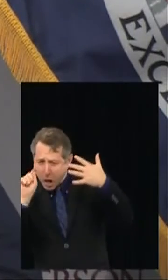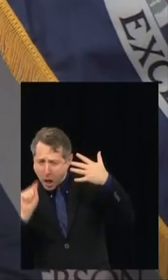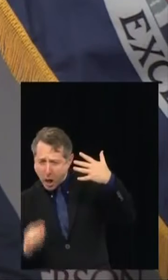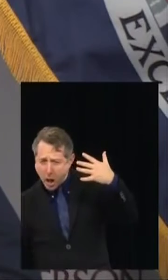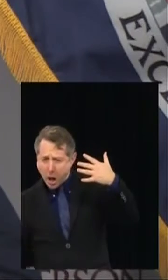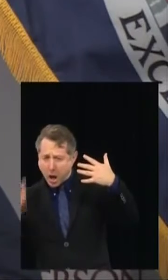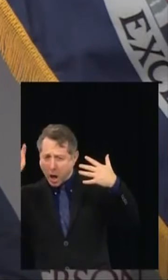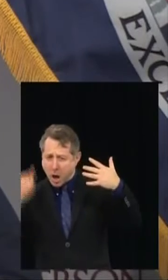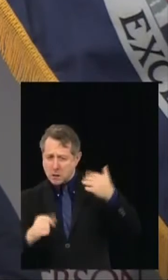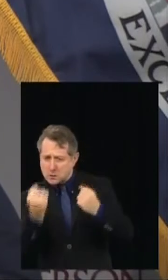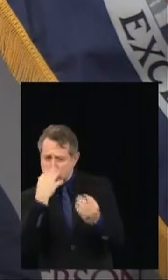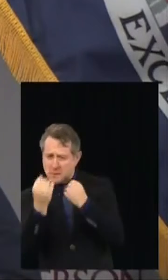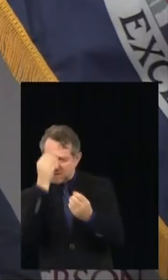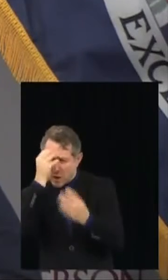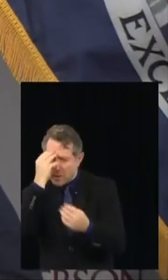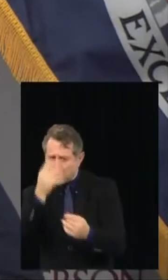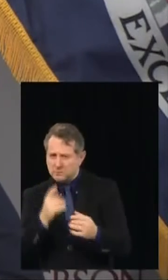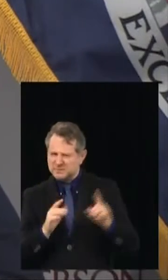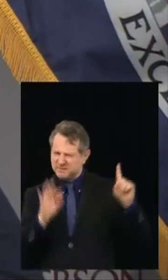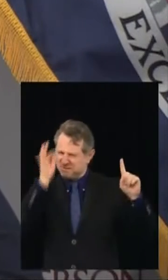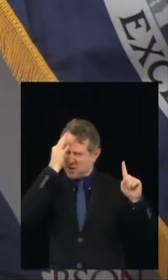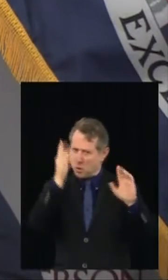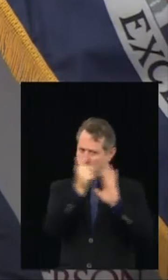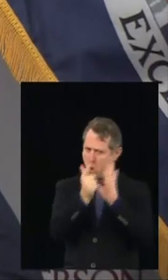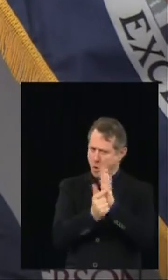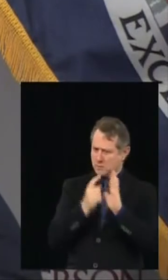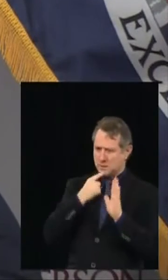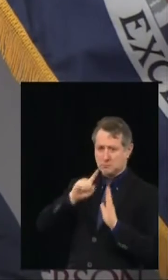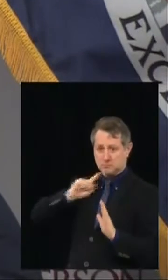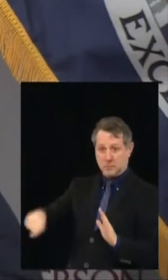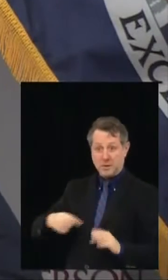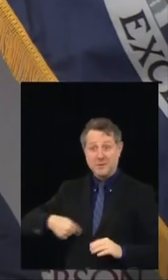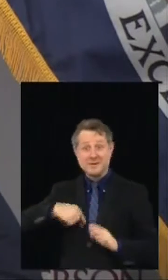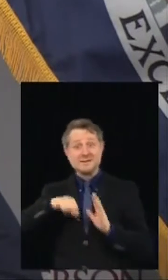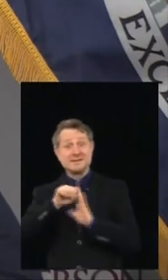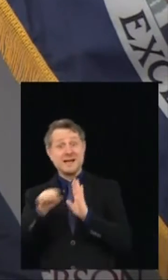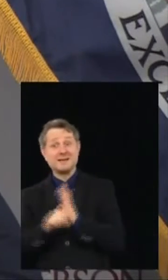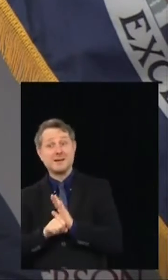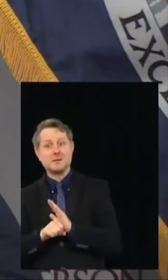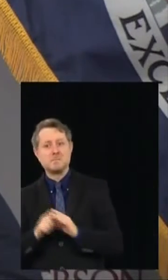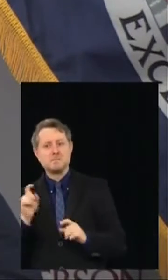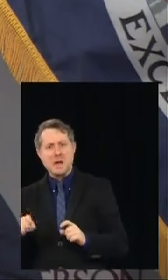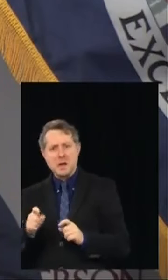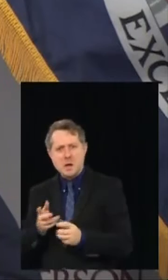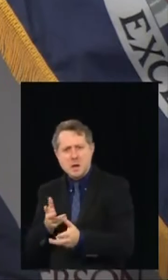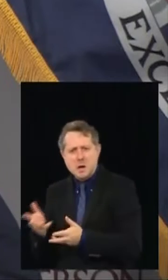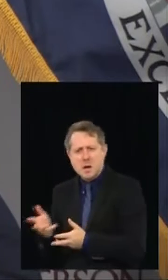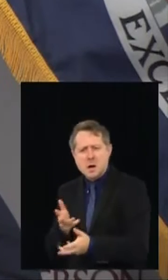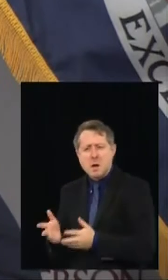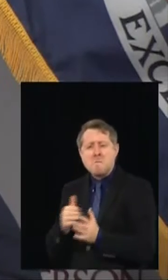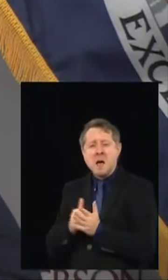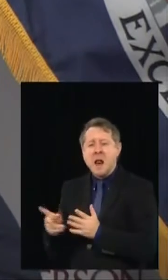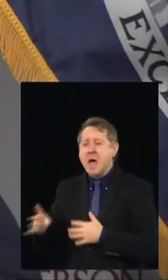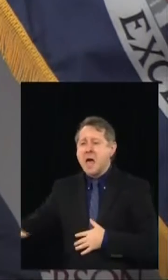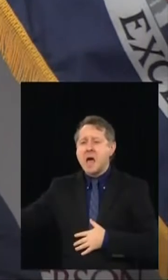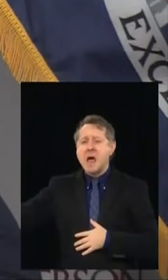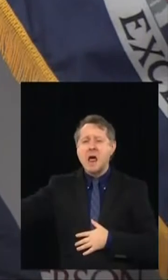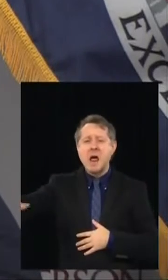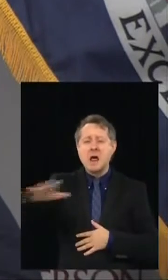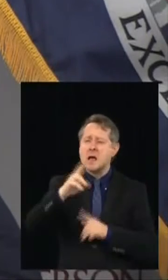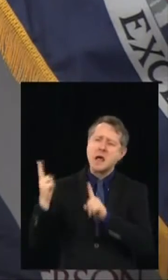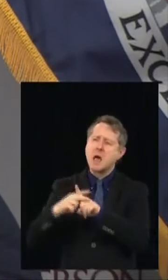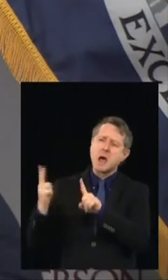law. The states then have to handle literally millions of claims and meet all